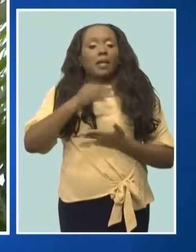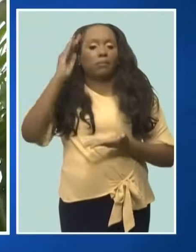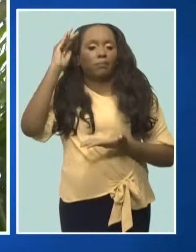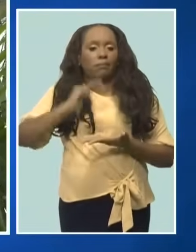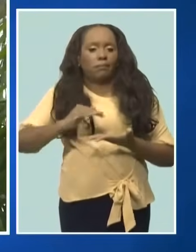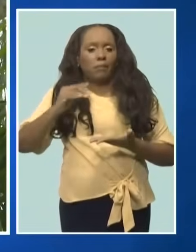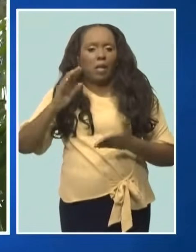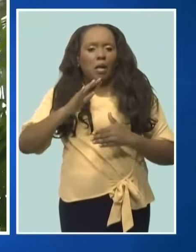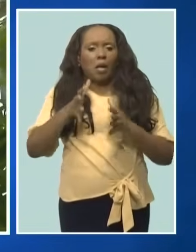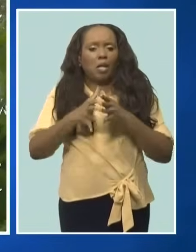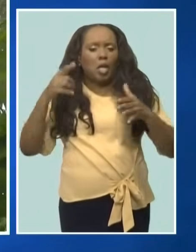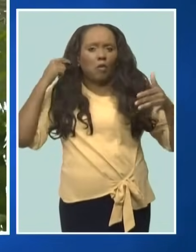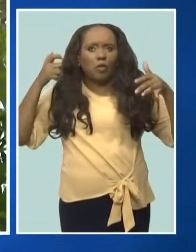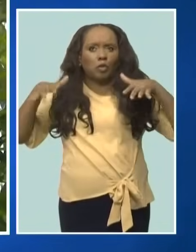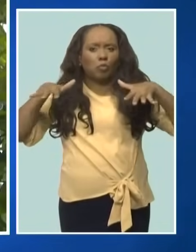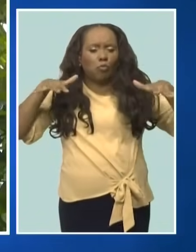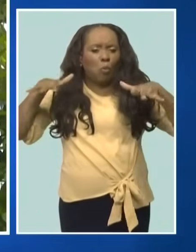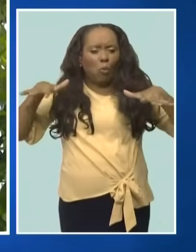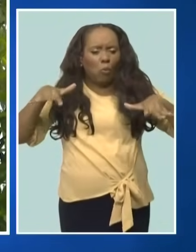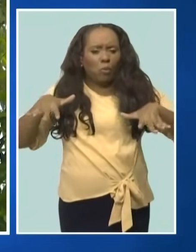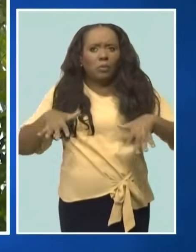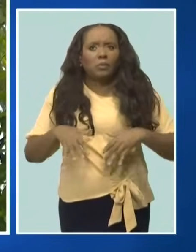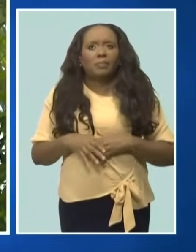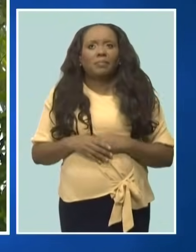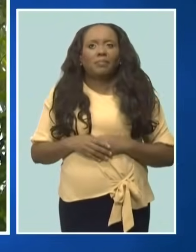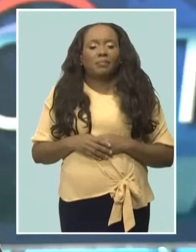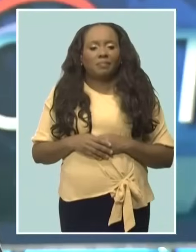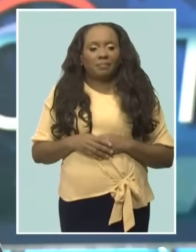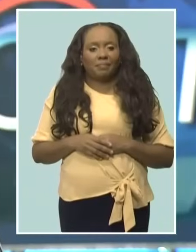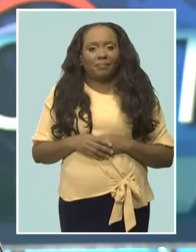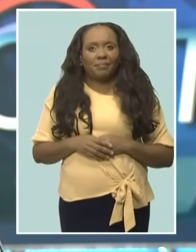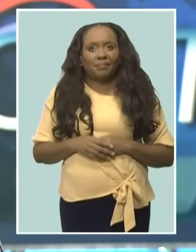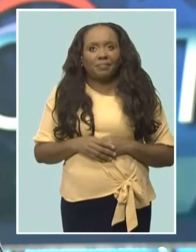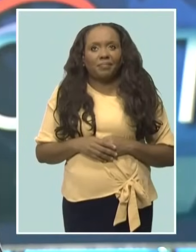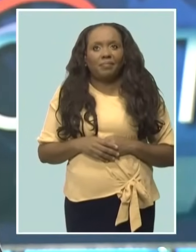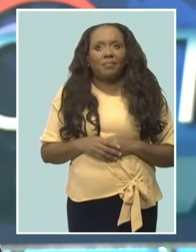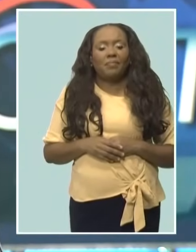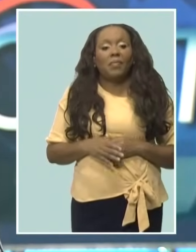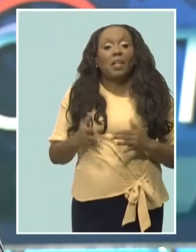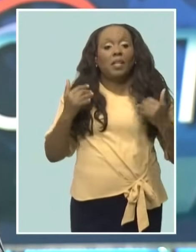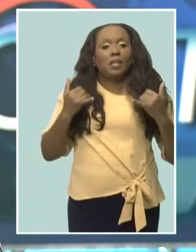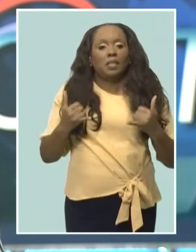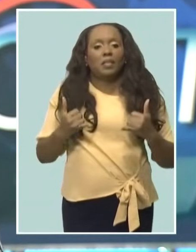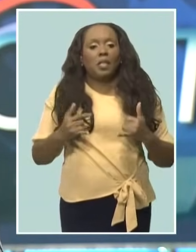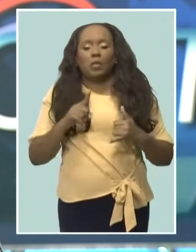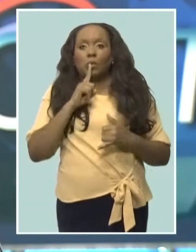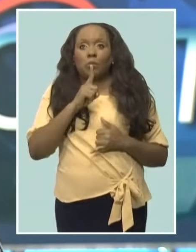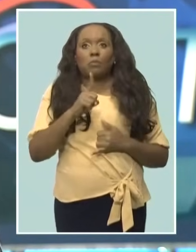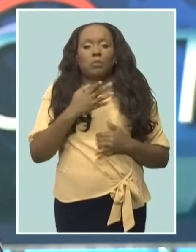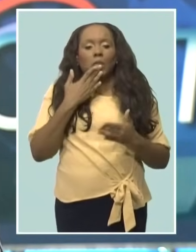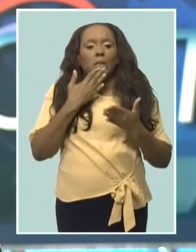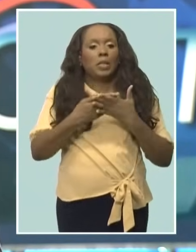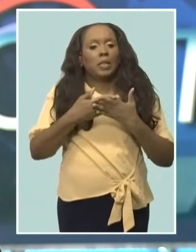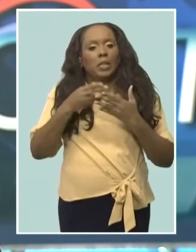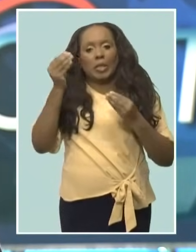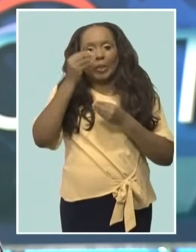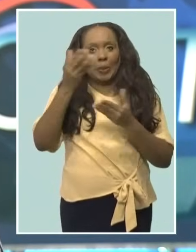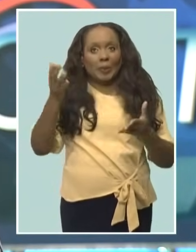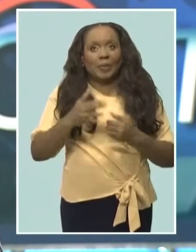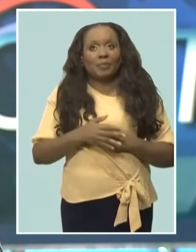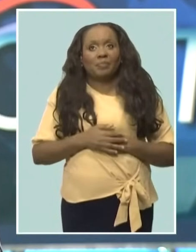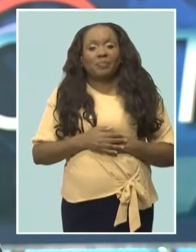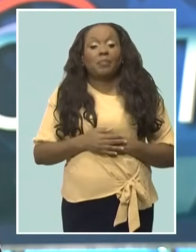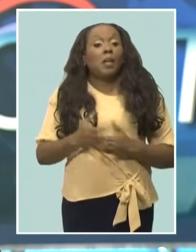Rachel Agard, CBC News. Thanks, Rachel. That's some really, really great news. Now, despite